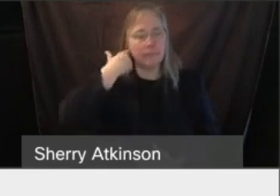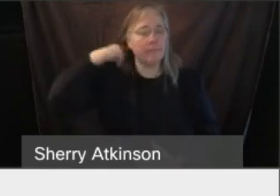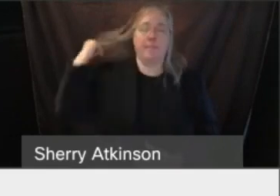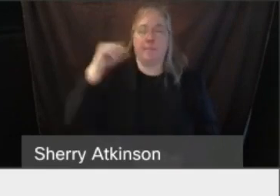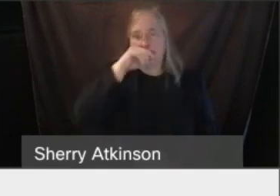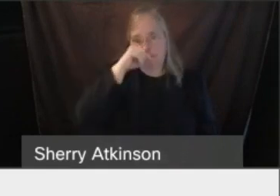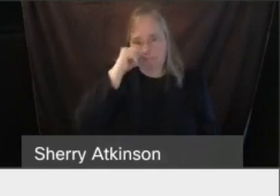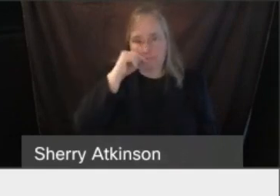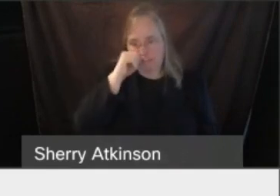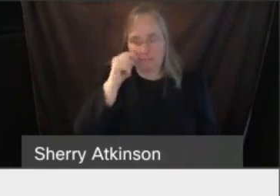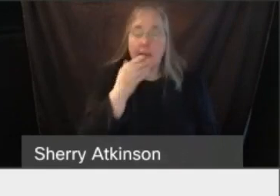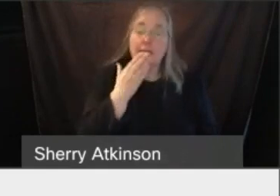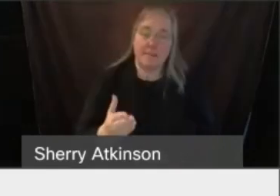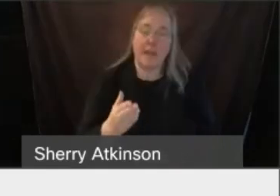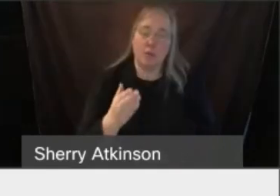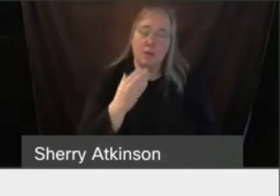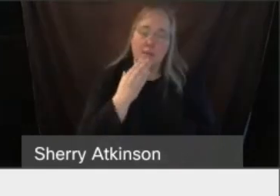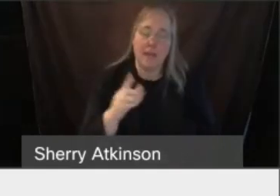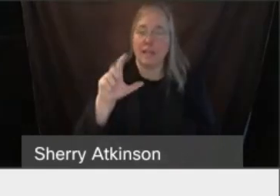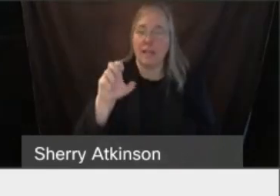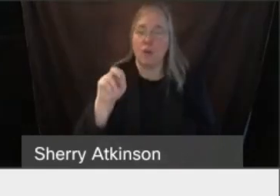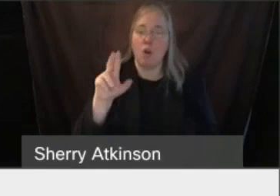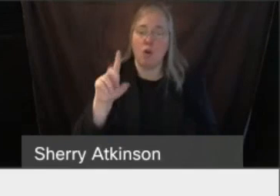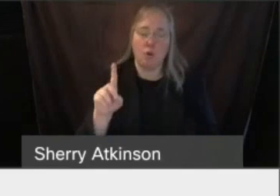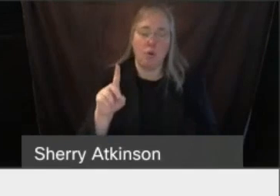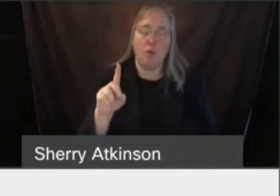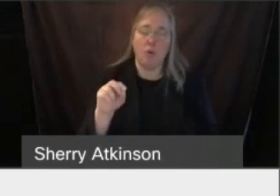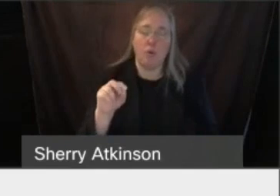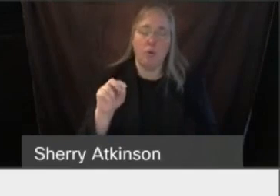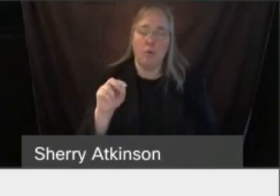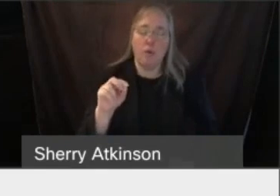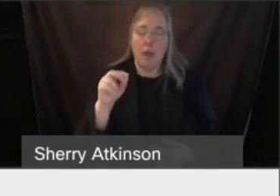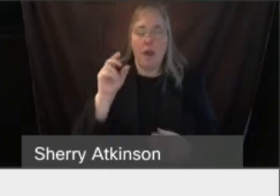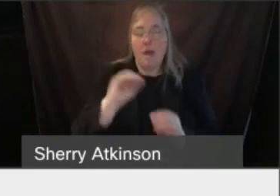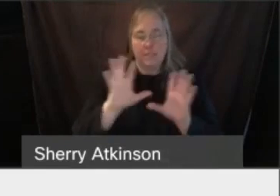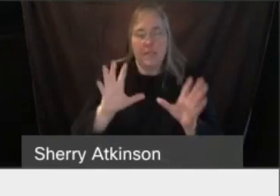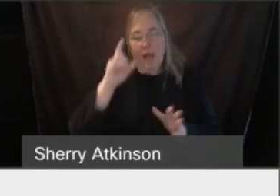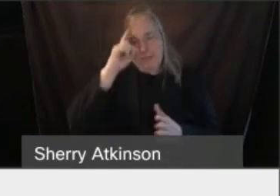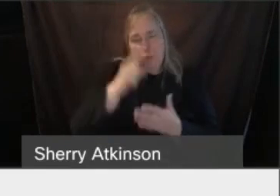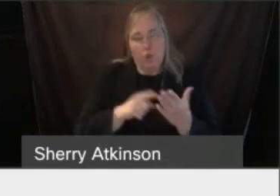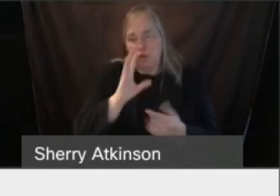Good stuff. No, thanks, Leonardo. I mean, obviously, I think what you're talking about is,